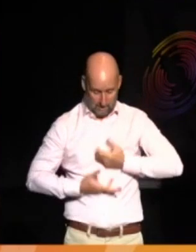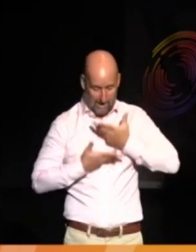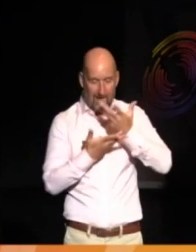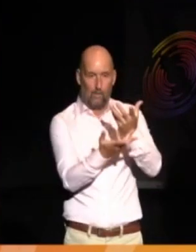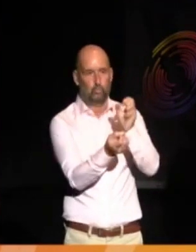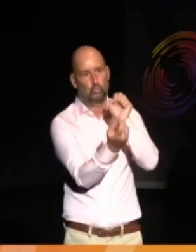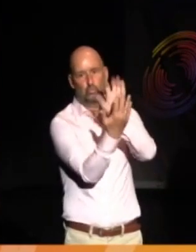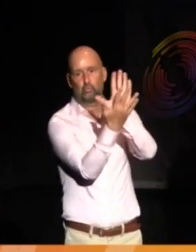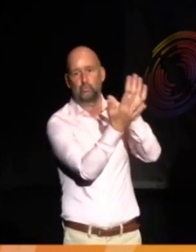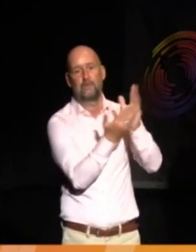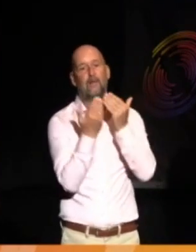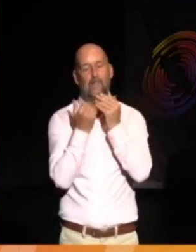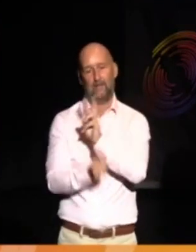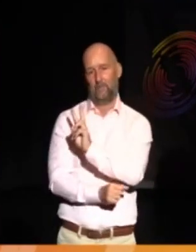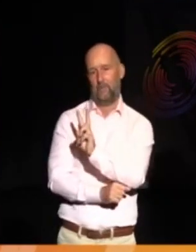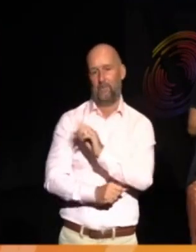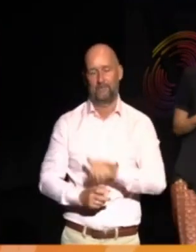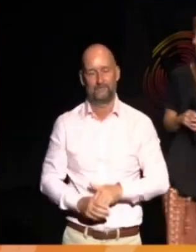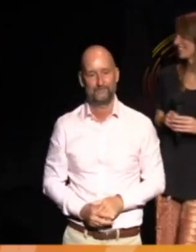very much. Thank you.